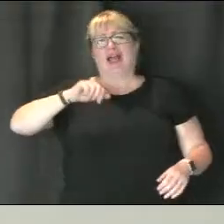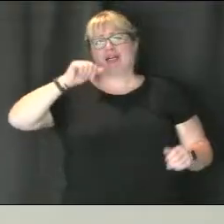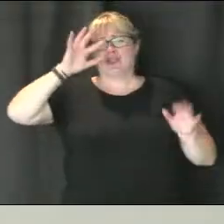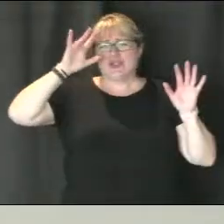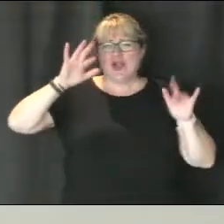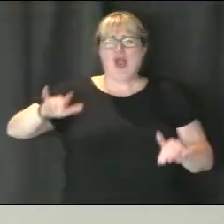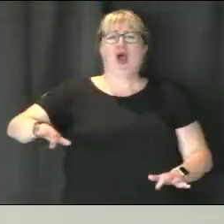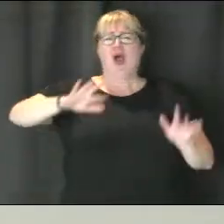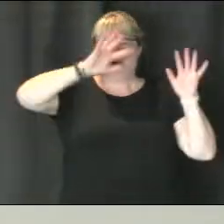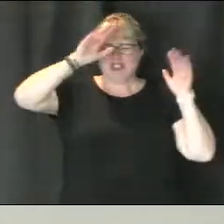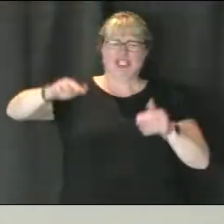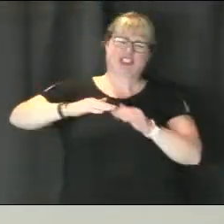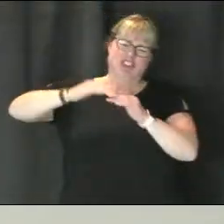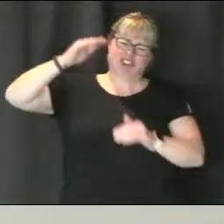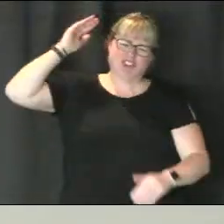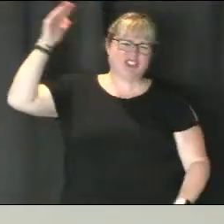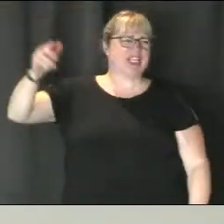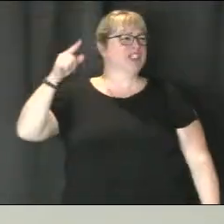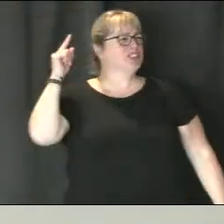curse him.